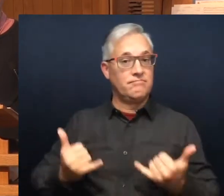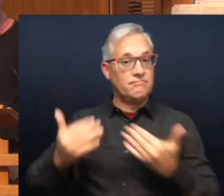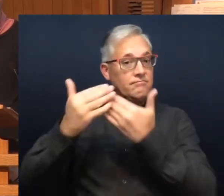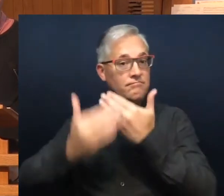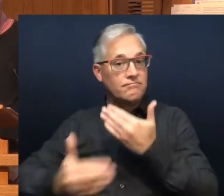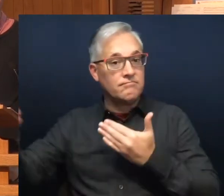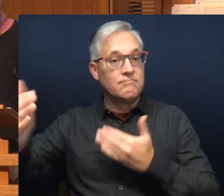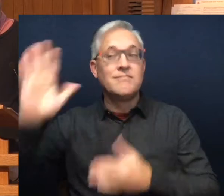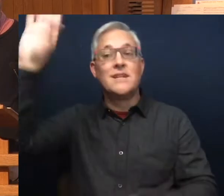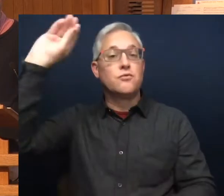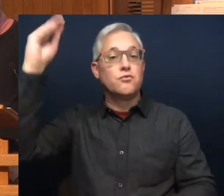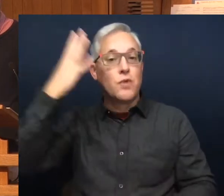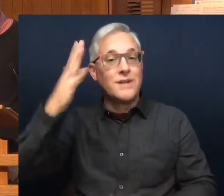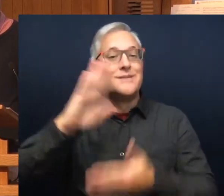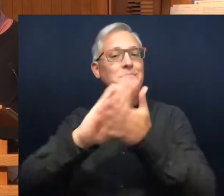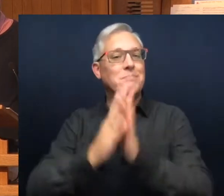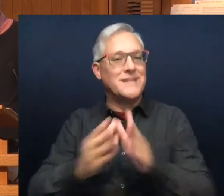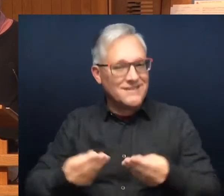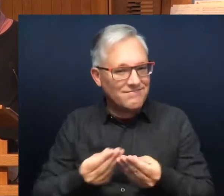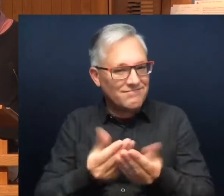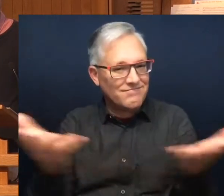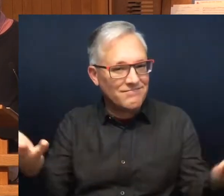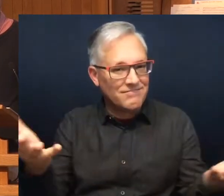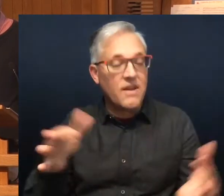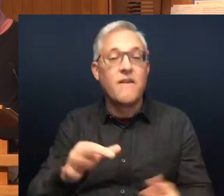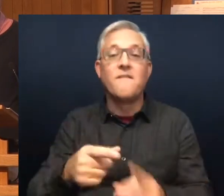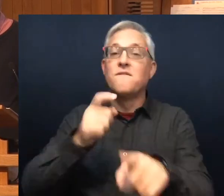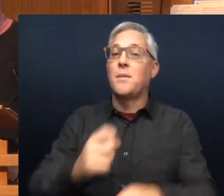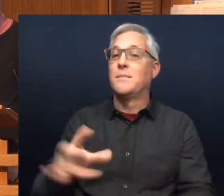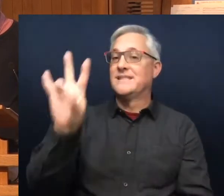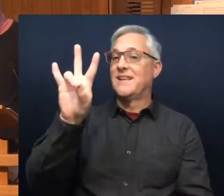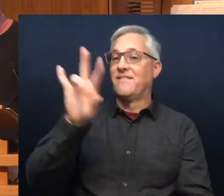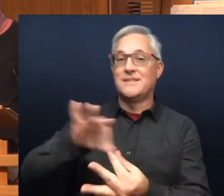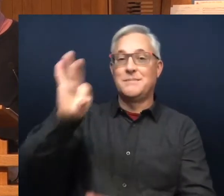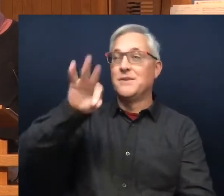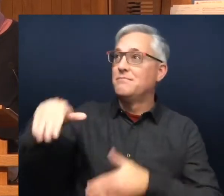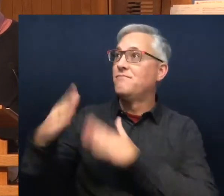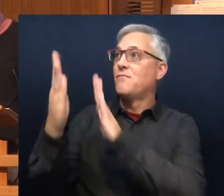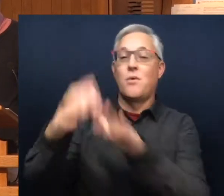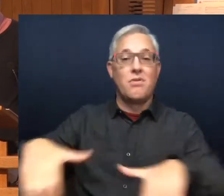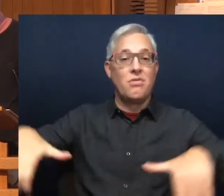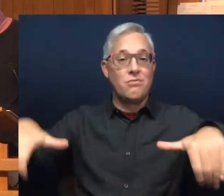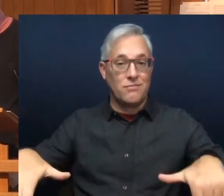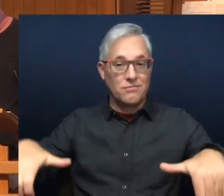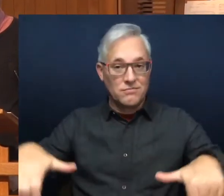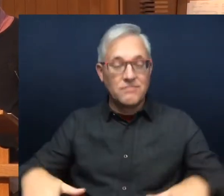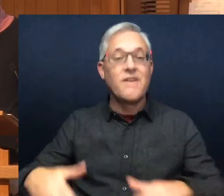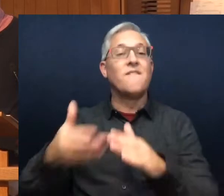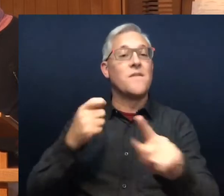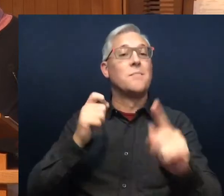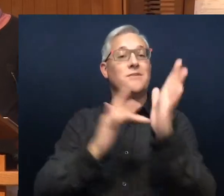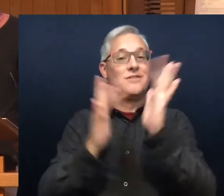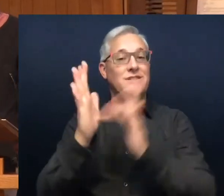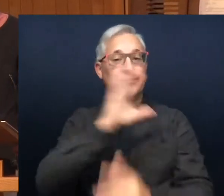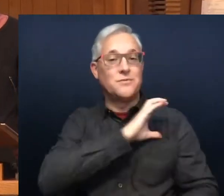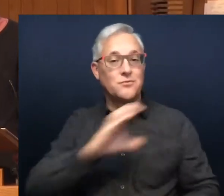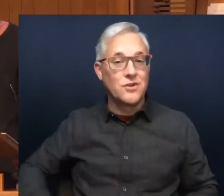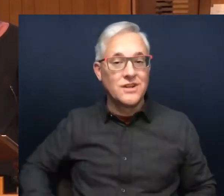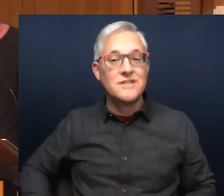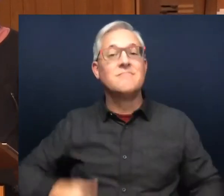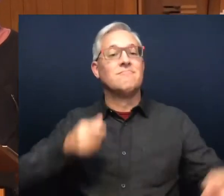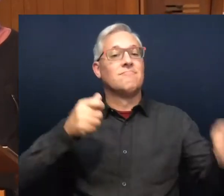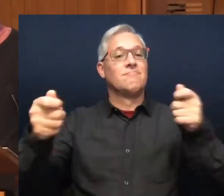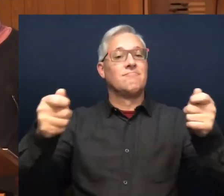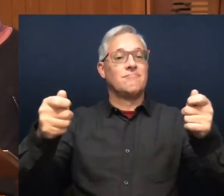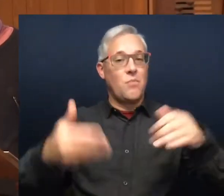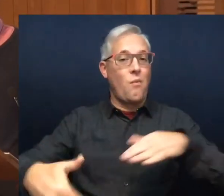from the seven spirits who are before the throne, and from Jesus Christ, the faithful witness, the firstborn of the dead, and sovereign of the